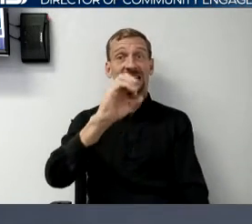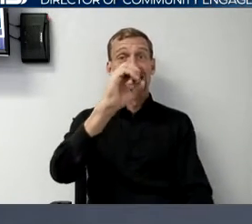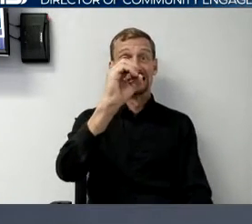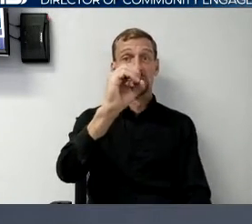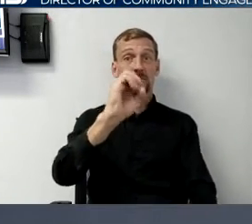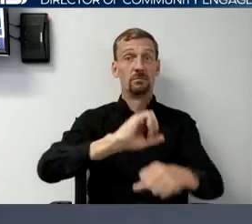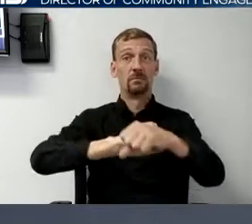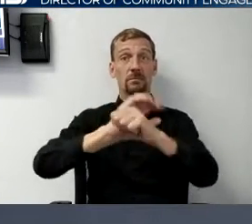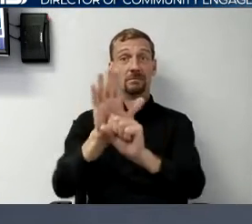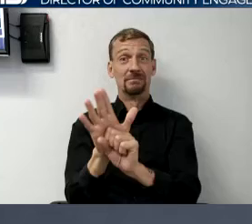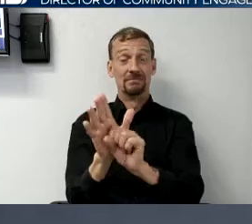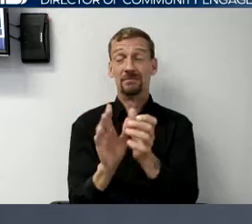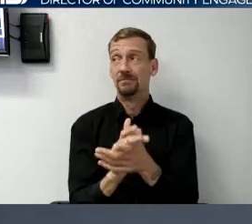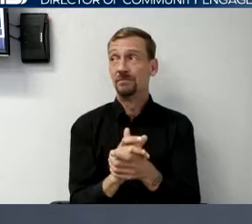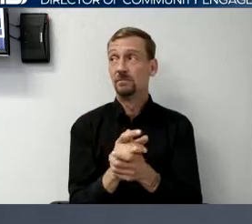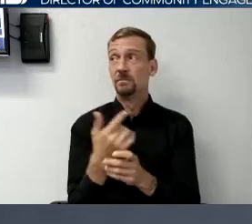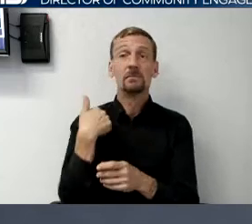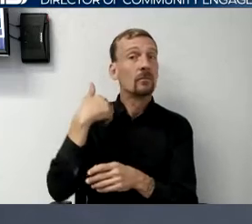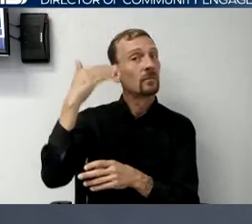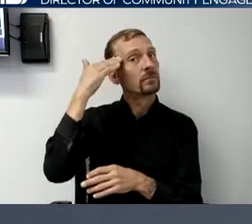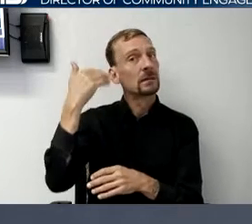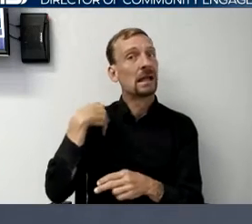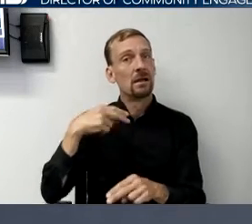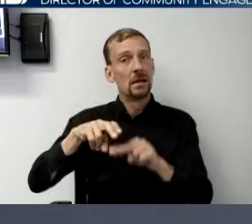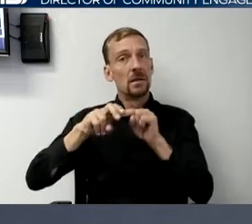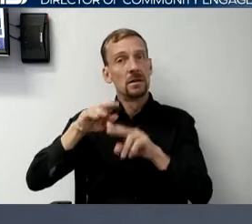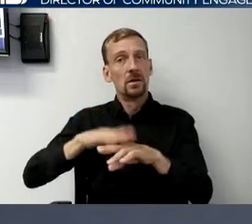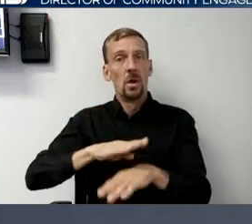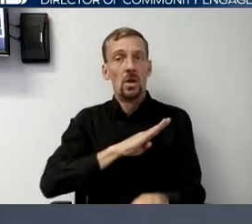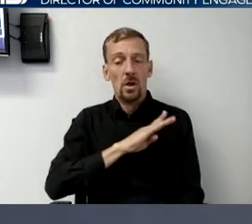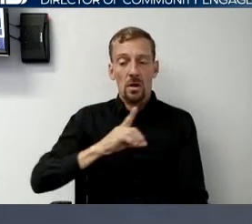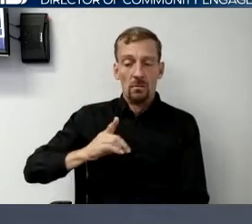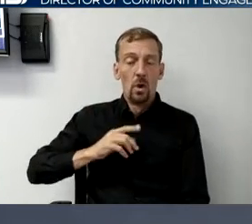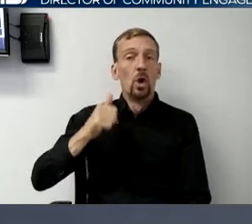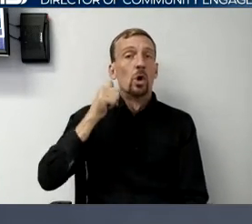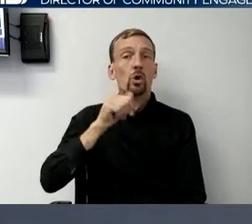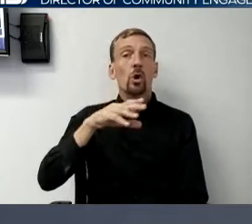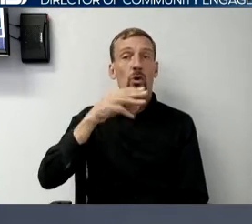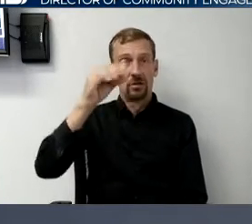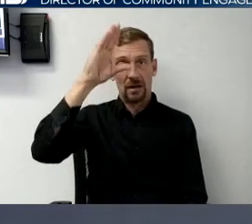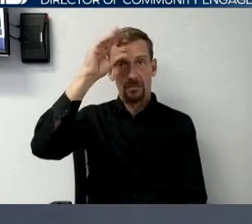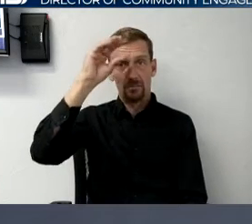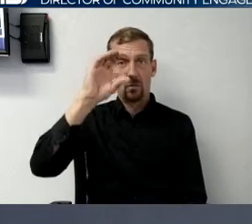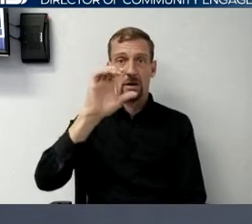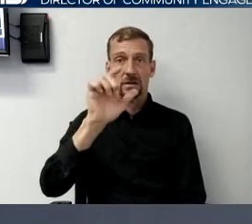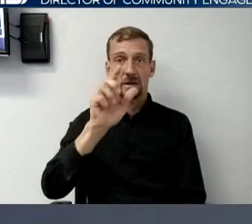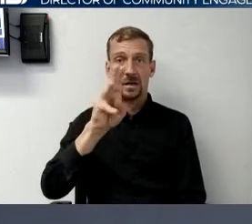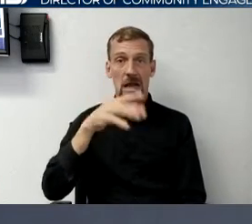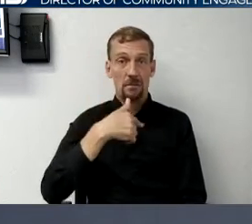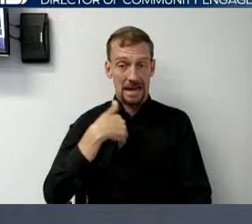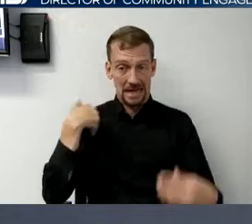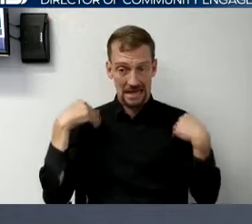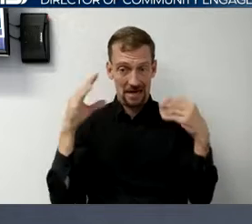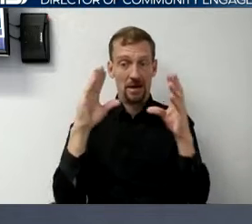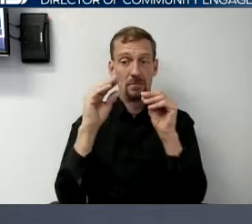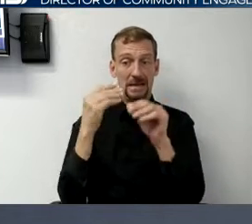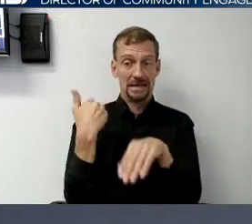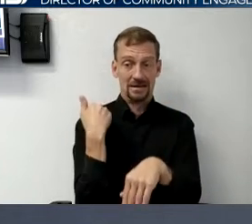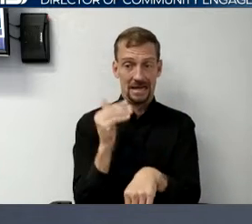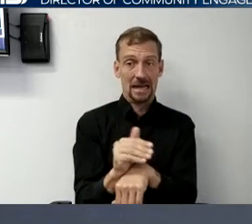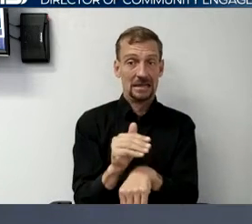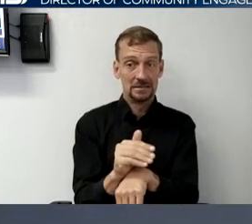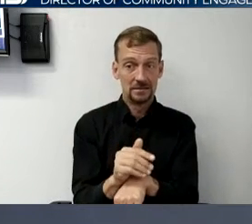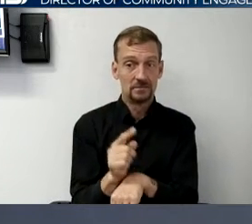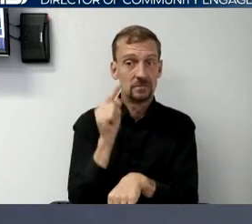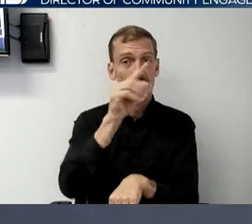cases. I know that I sit on the board of the Boys and Girls Club, and we had a meeting last night, and the Boys and Girls